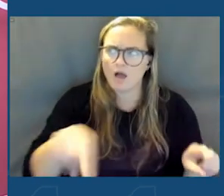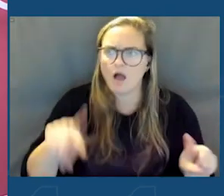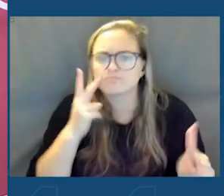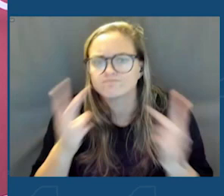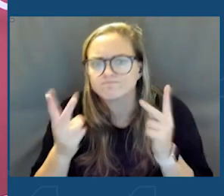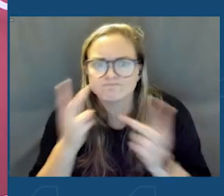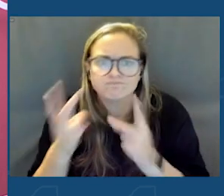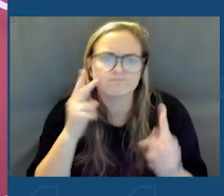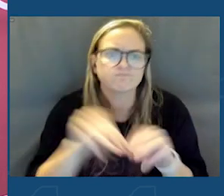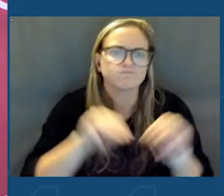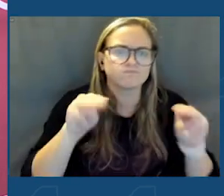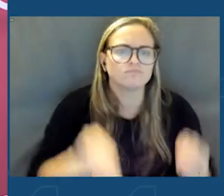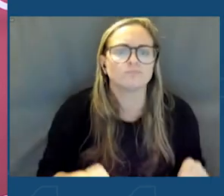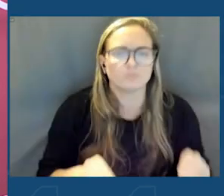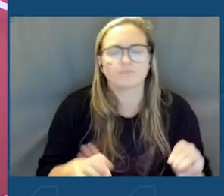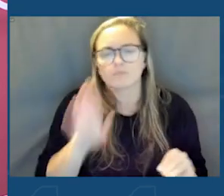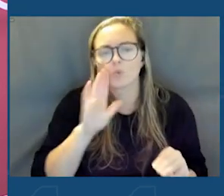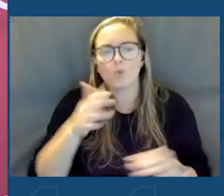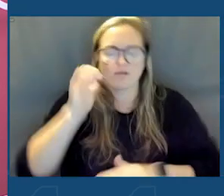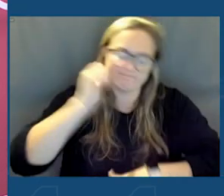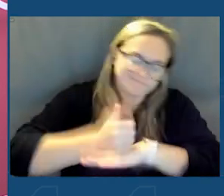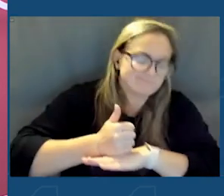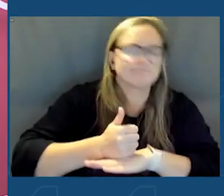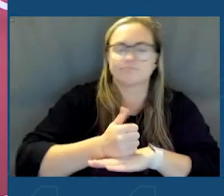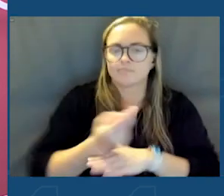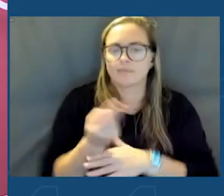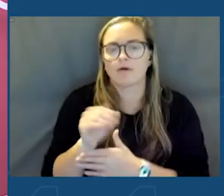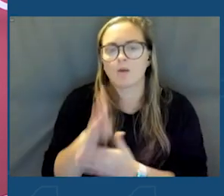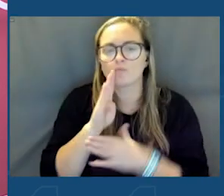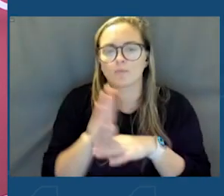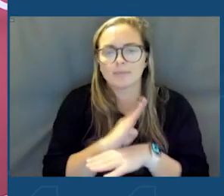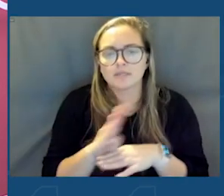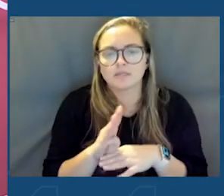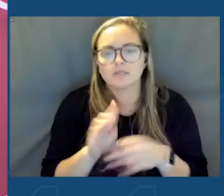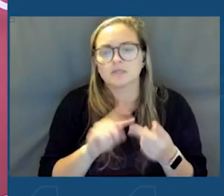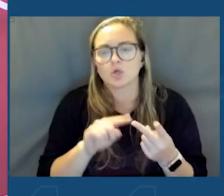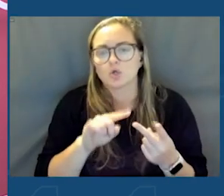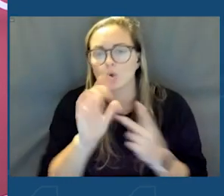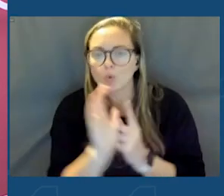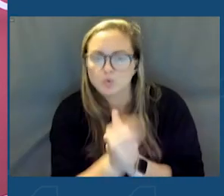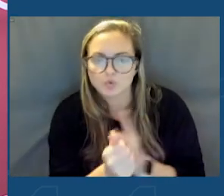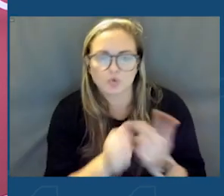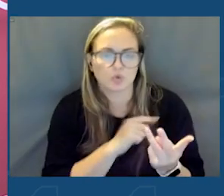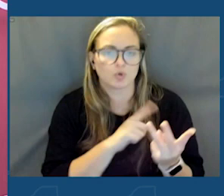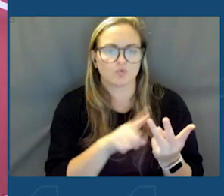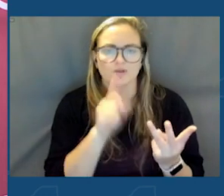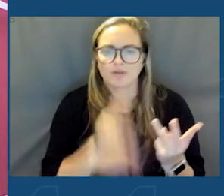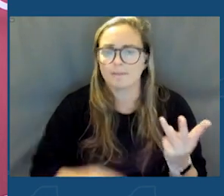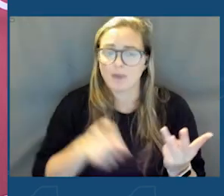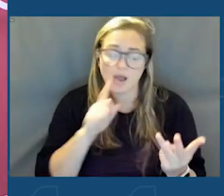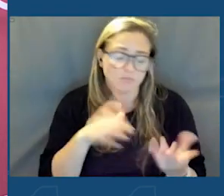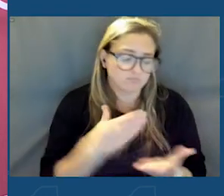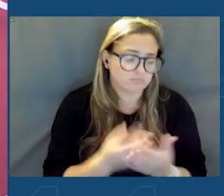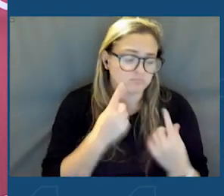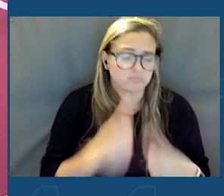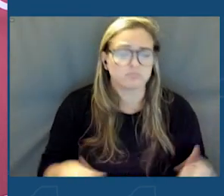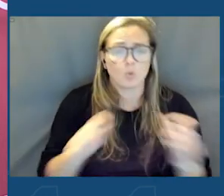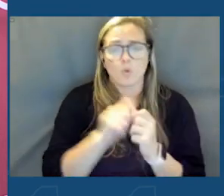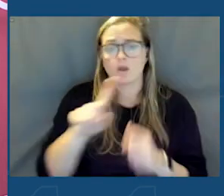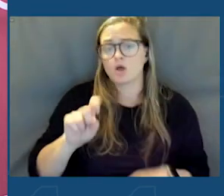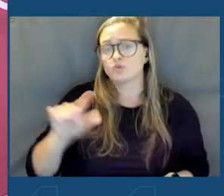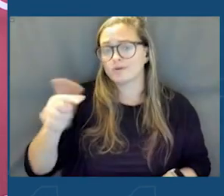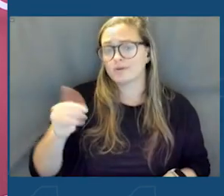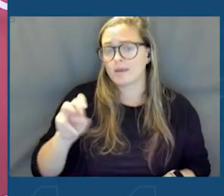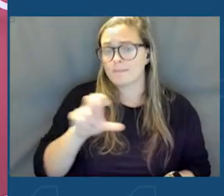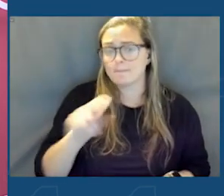museum. So this will cement this area as a hub of business and culture. Really proud that we got here with $110 million of